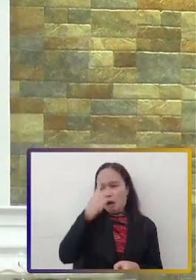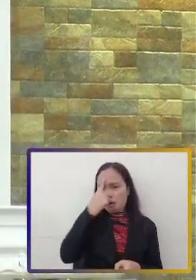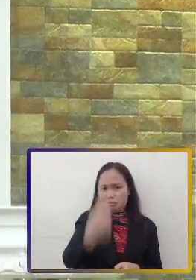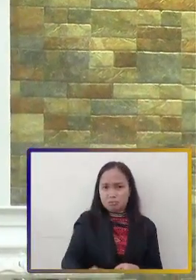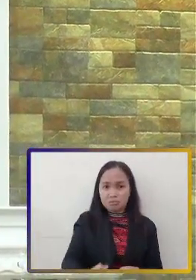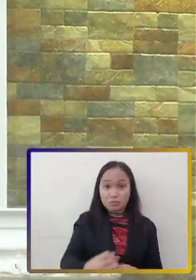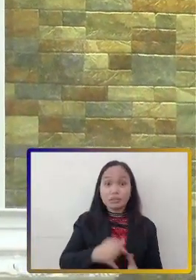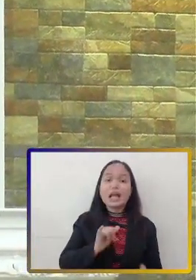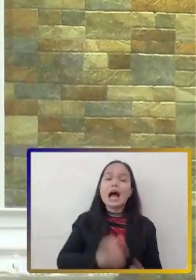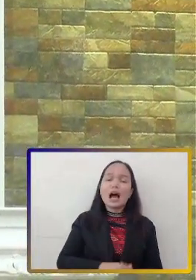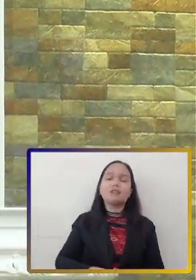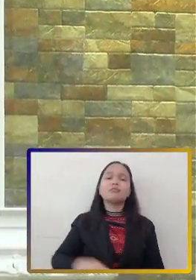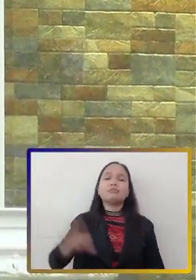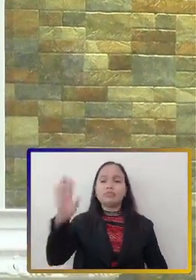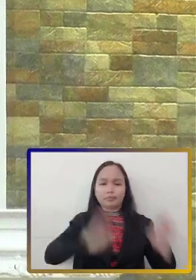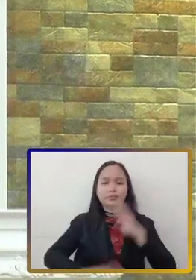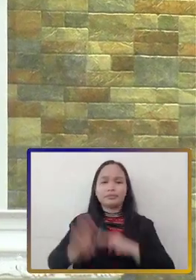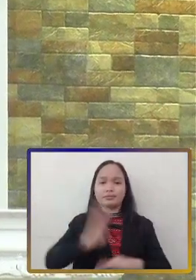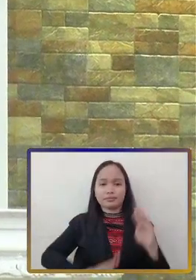Yan ang problema ho, mga kapatid.